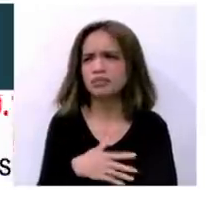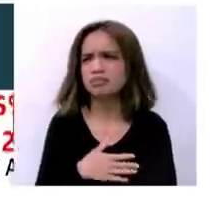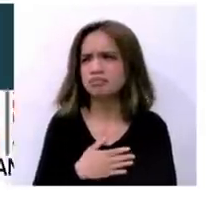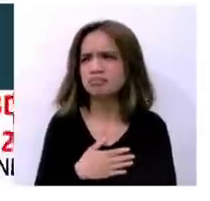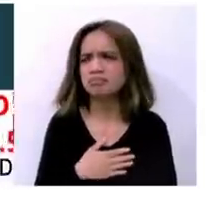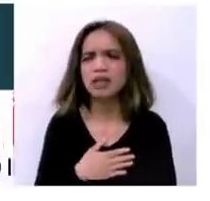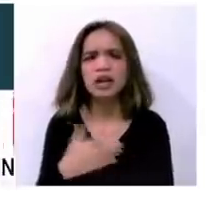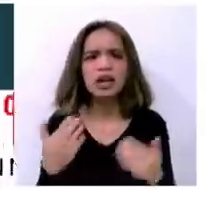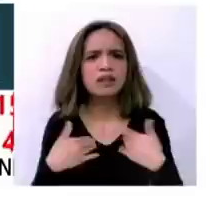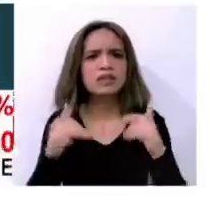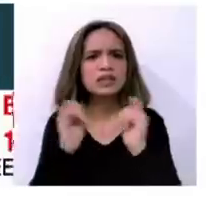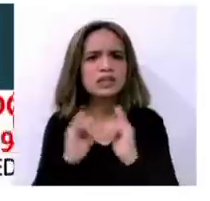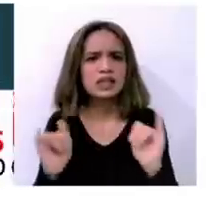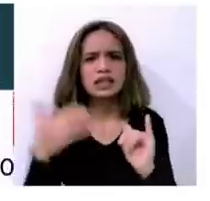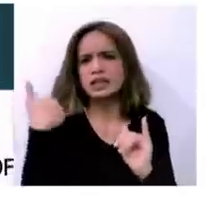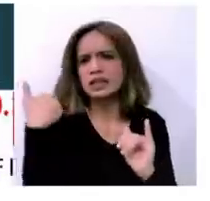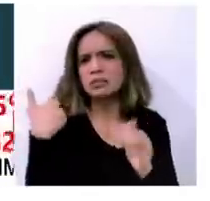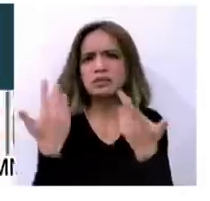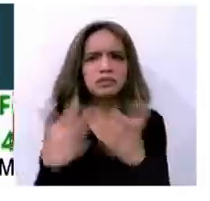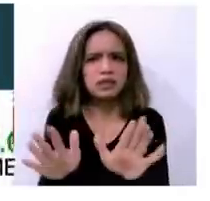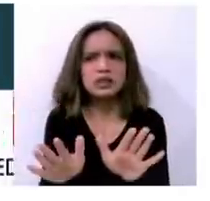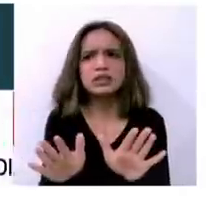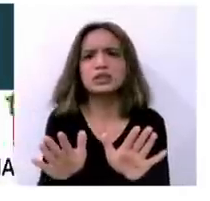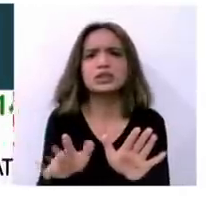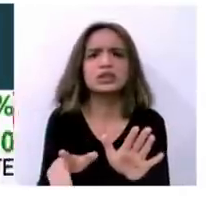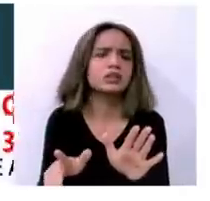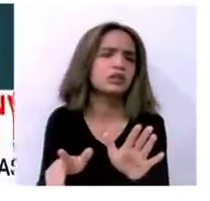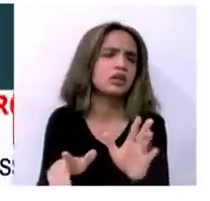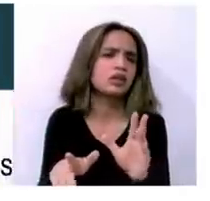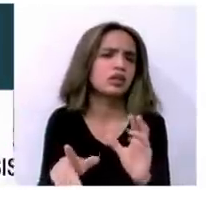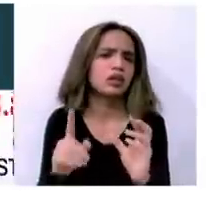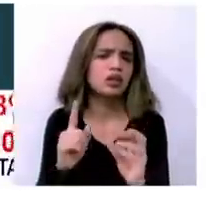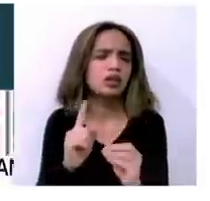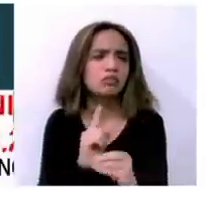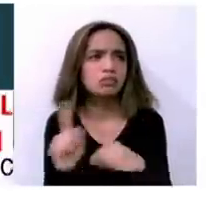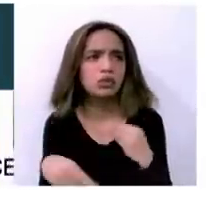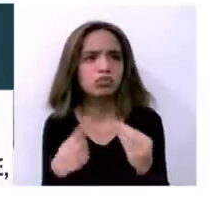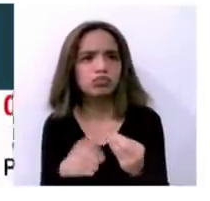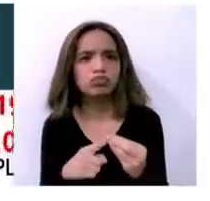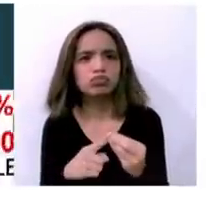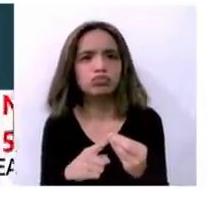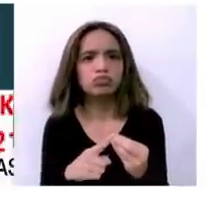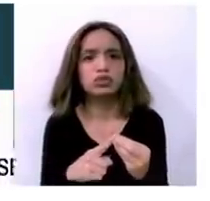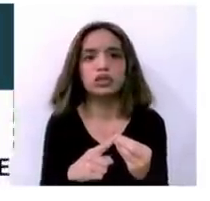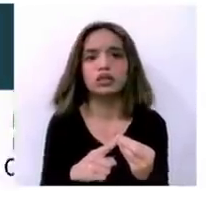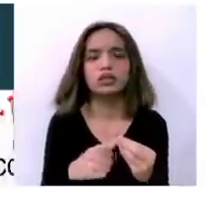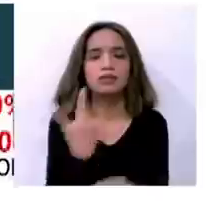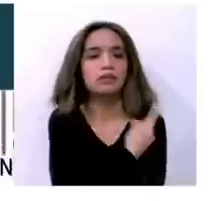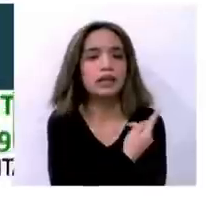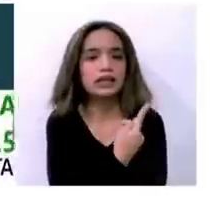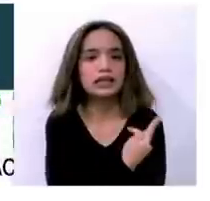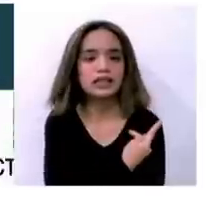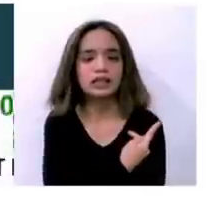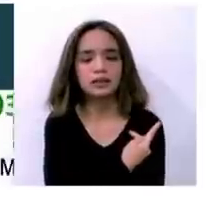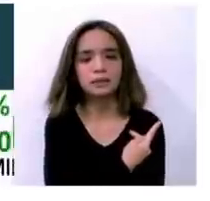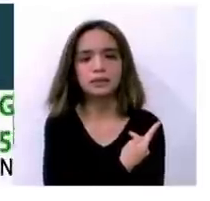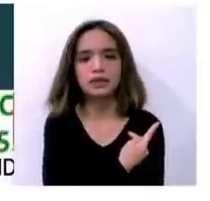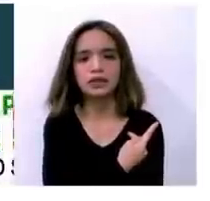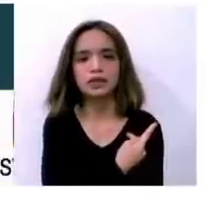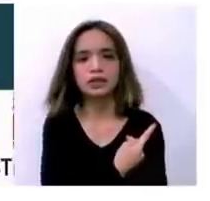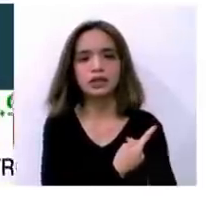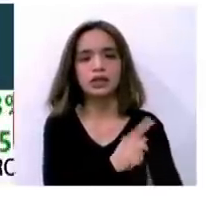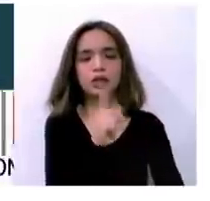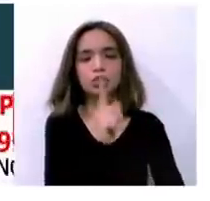there's still unfinished business insofar as the vaccination drive or the vaccination effort is concerned. And so we